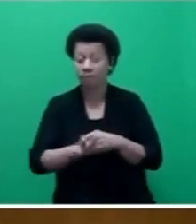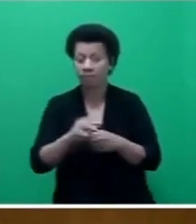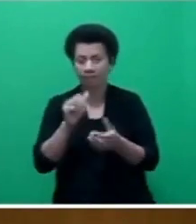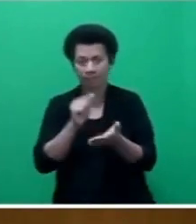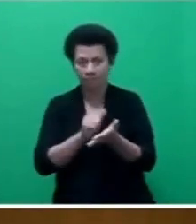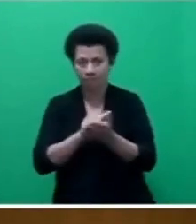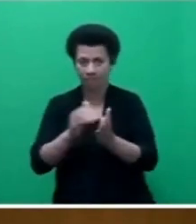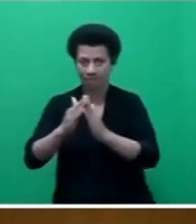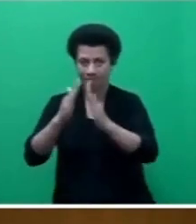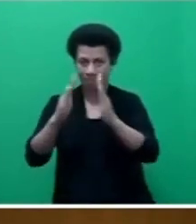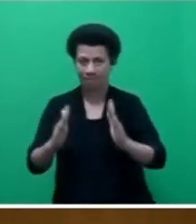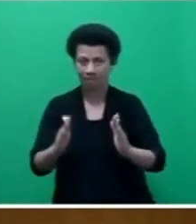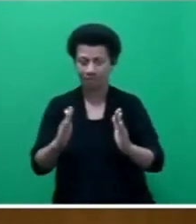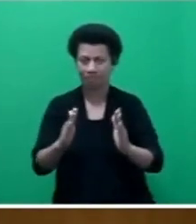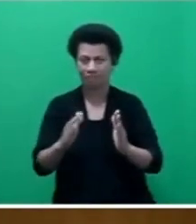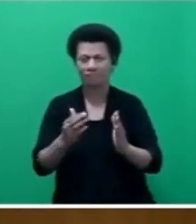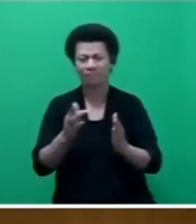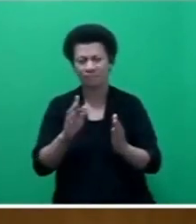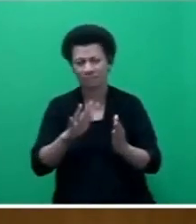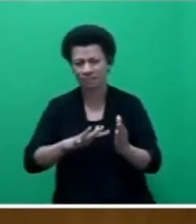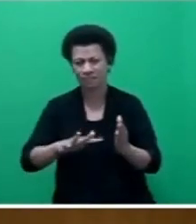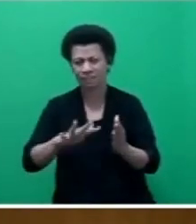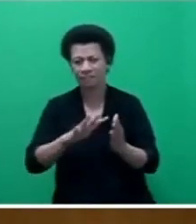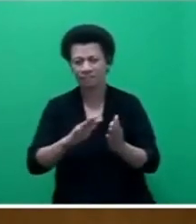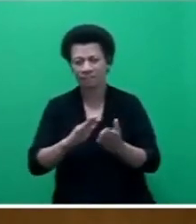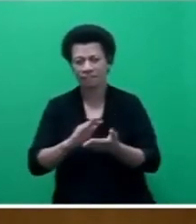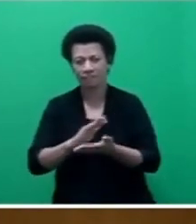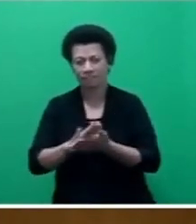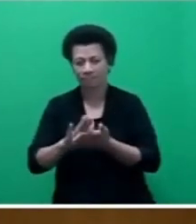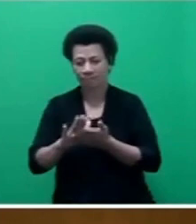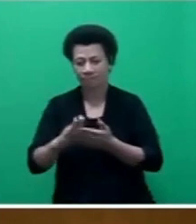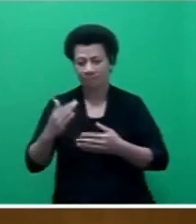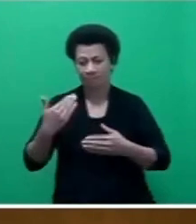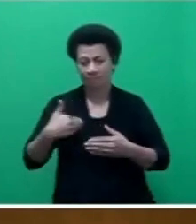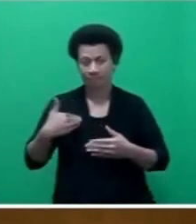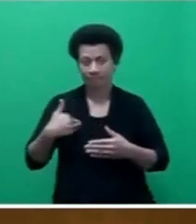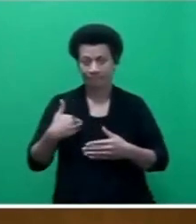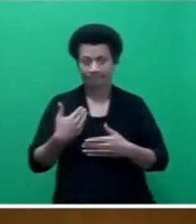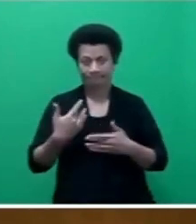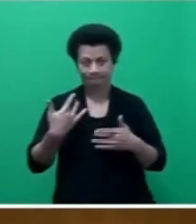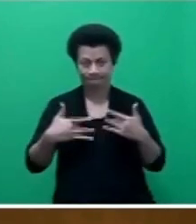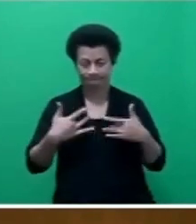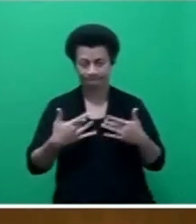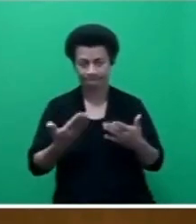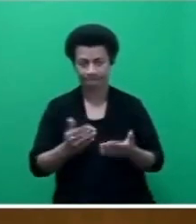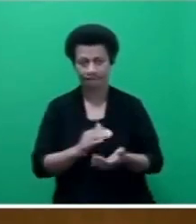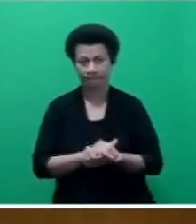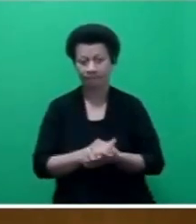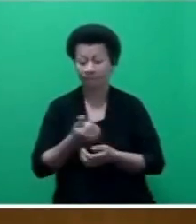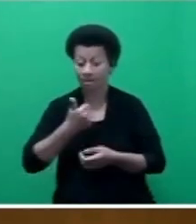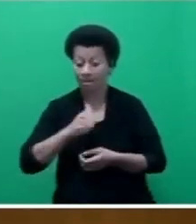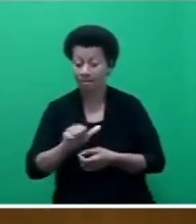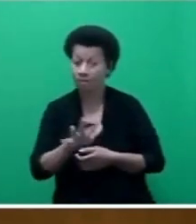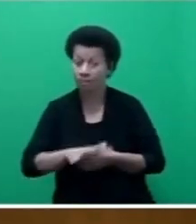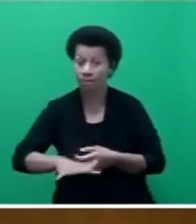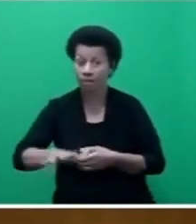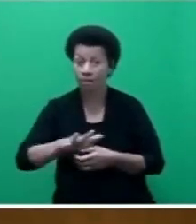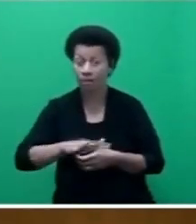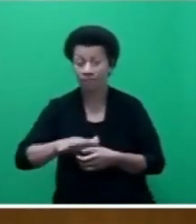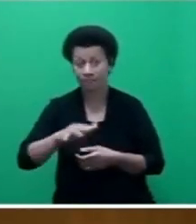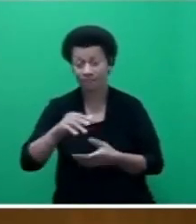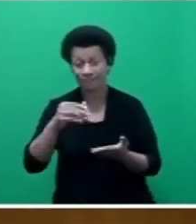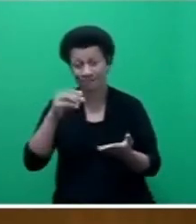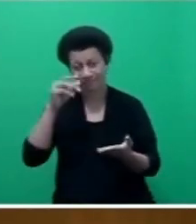and sanitation. This amendment, Mr. Speaker, will allow Fijians who are currently residing on